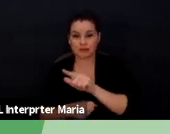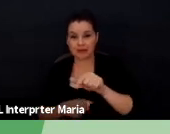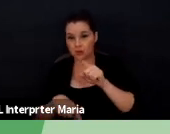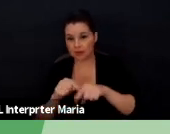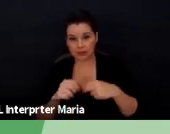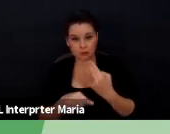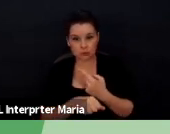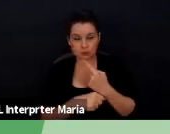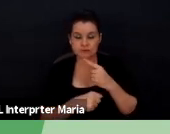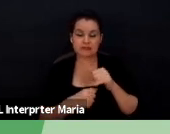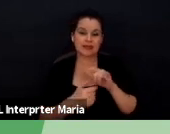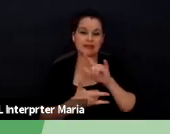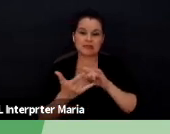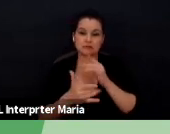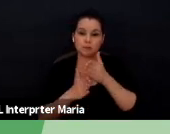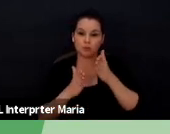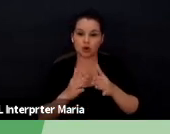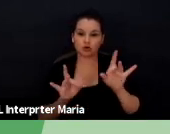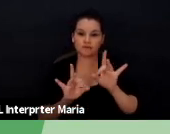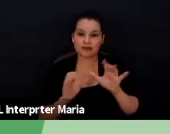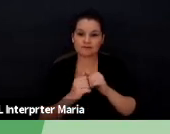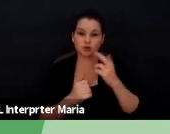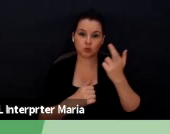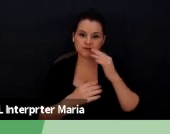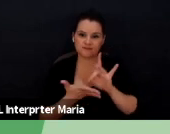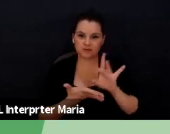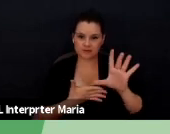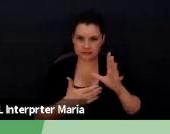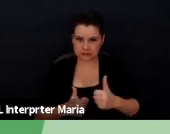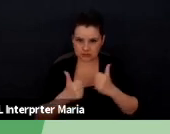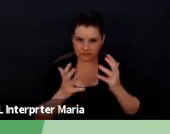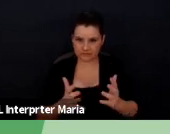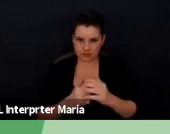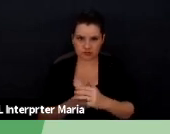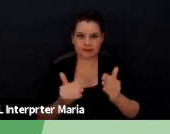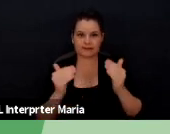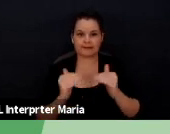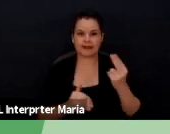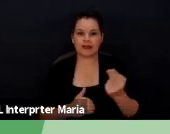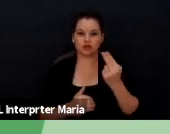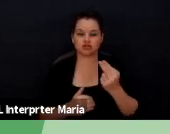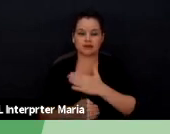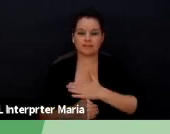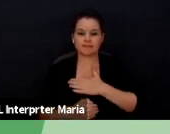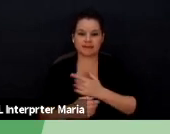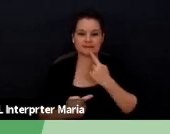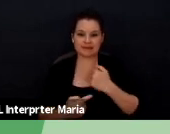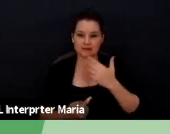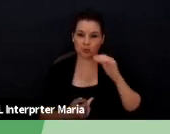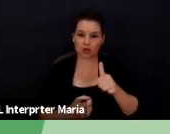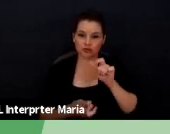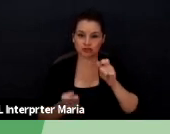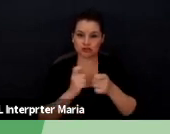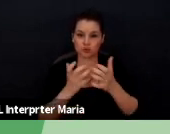or intimate partner violence as a reason for evicting survivors. And H, please tell us what other changes you would